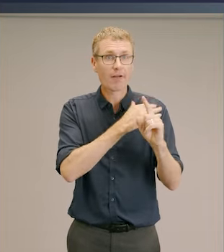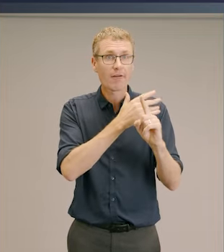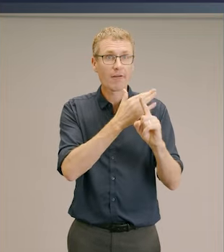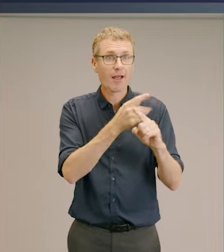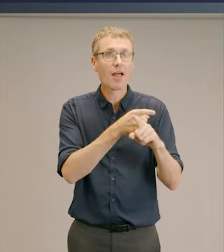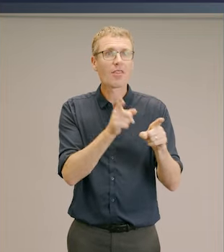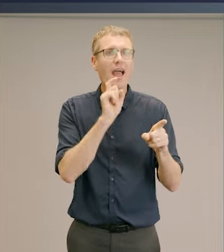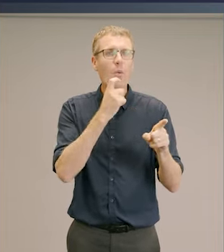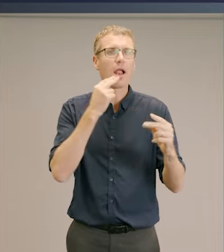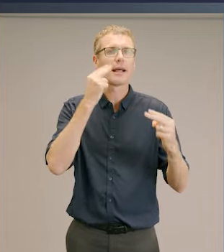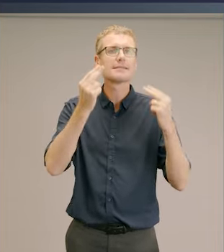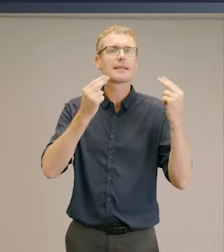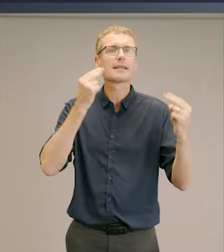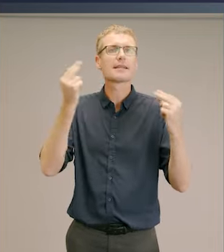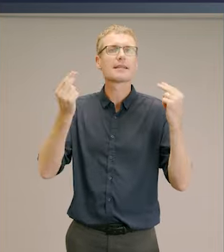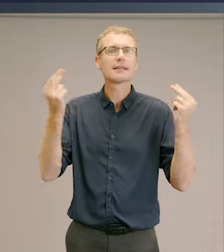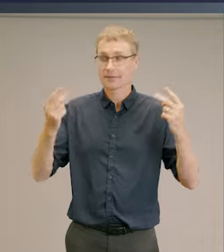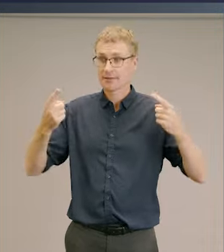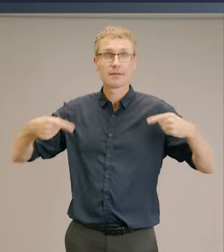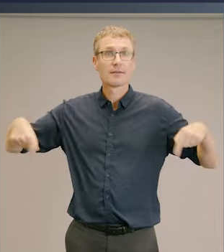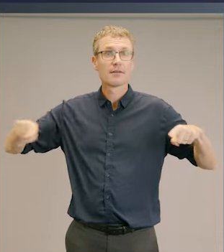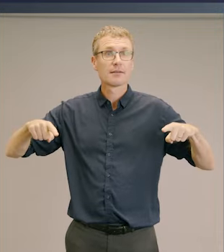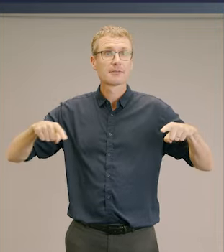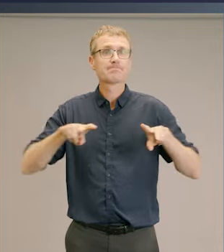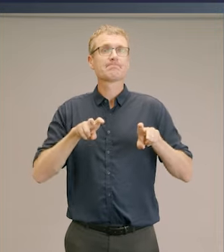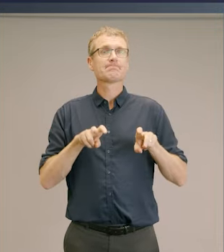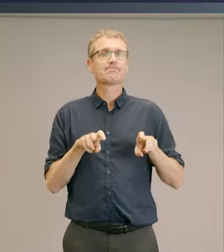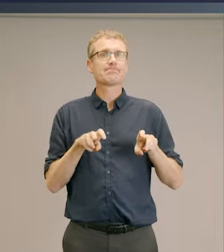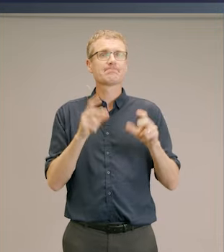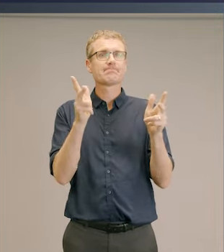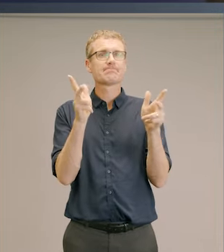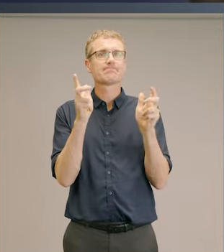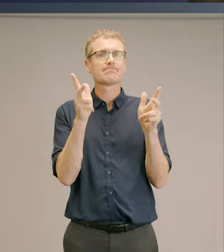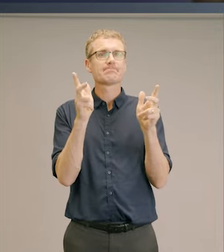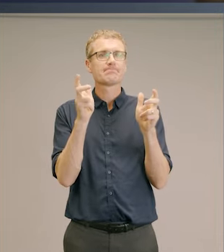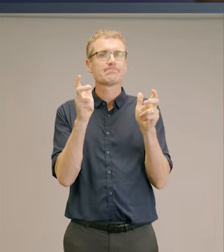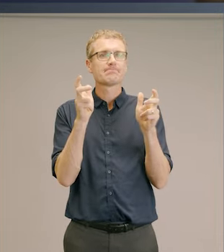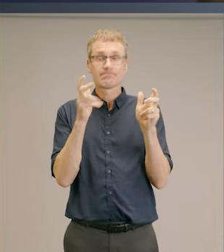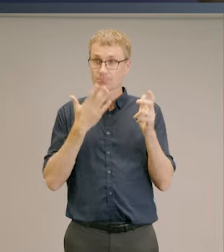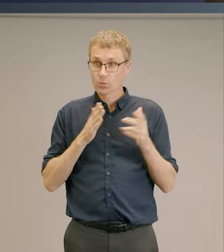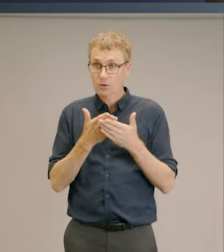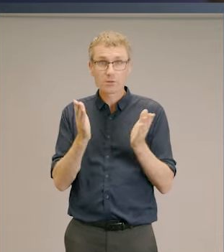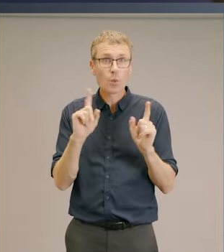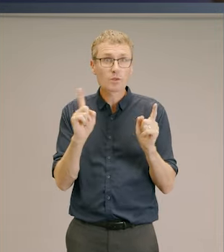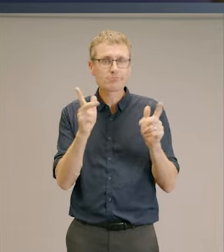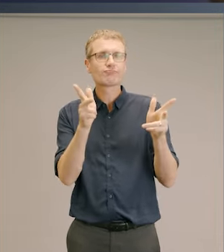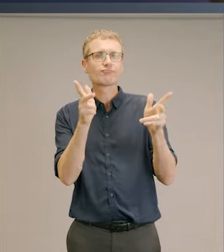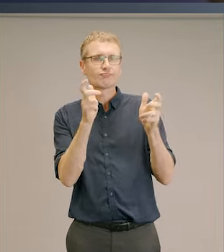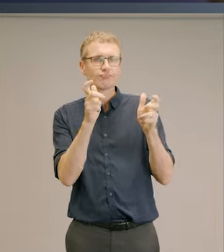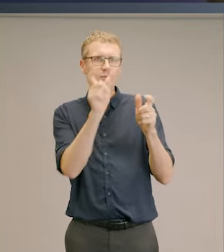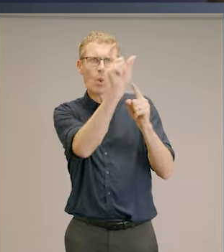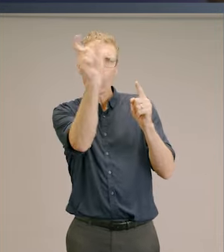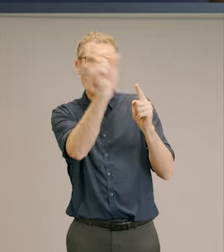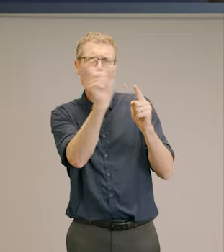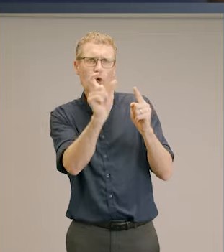have been learning and are going to sing over us. And my invitation is that you allow these words to soak into